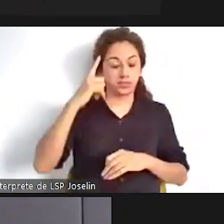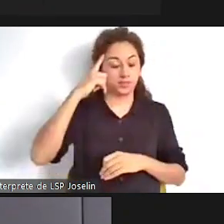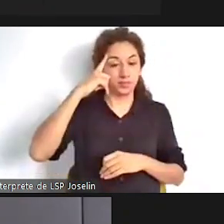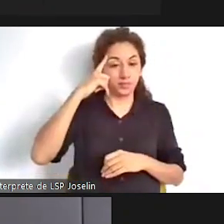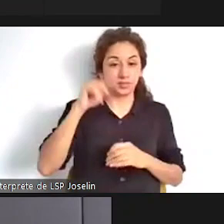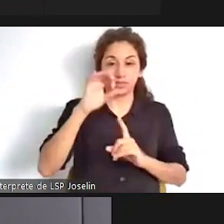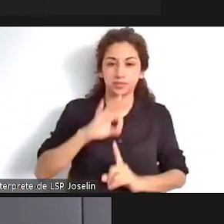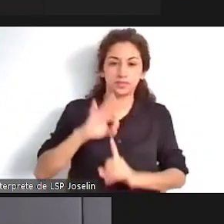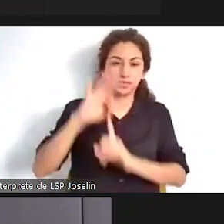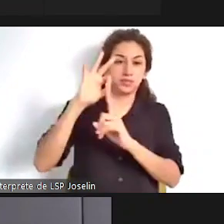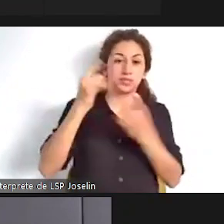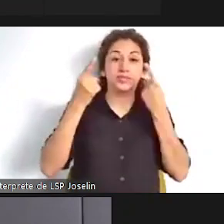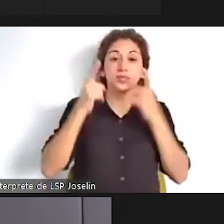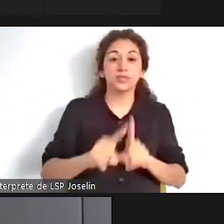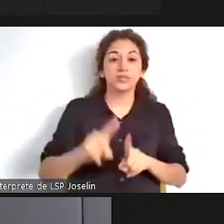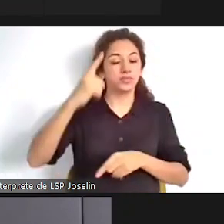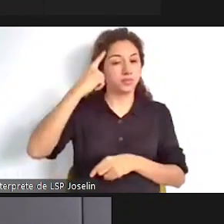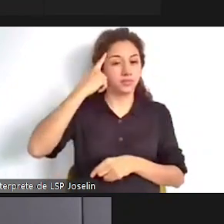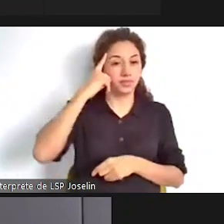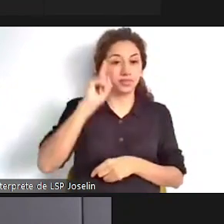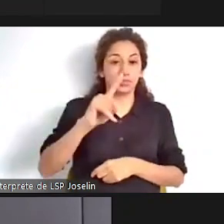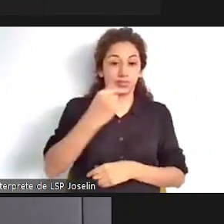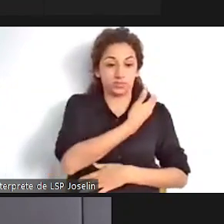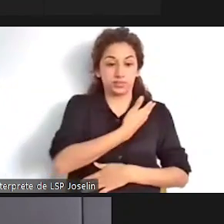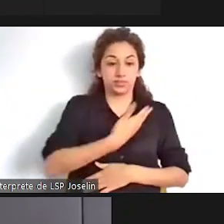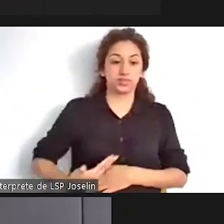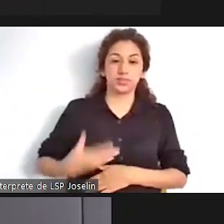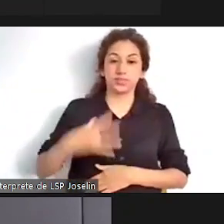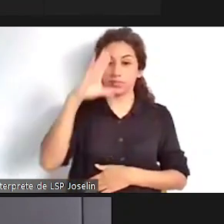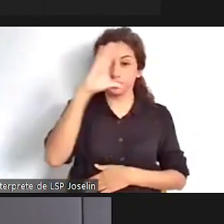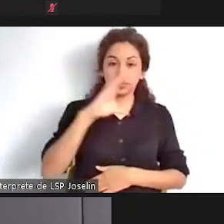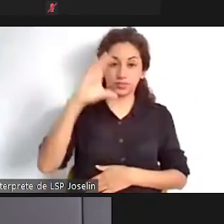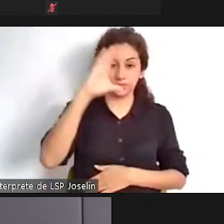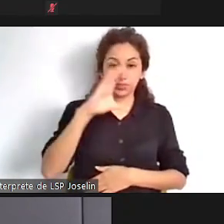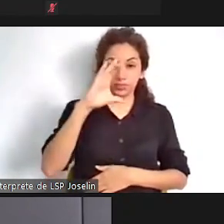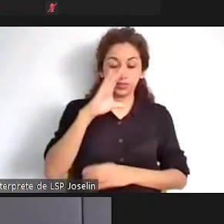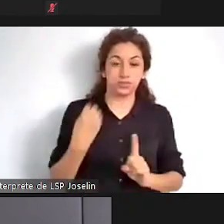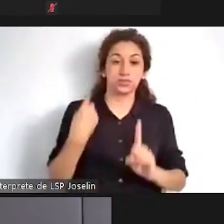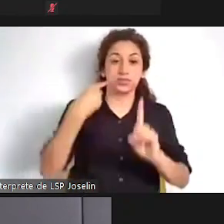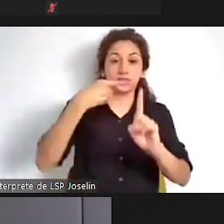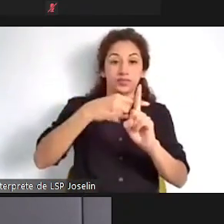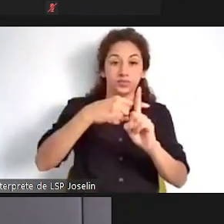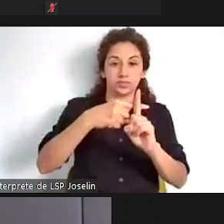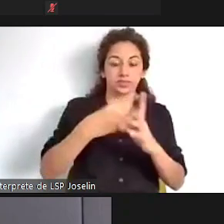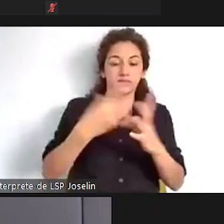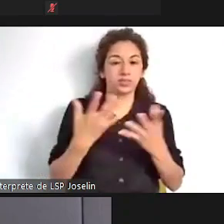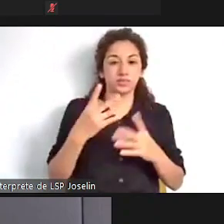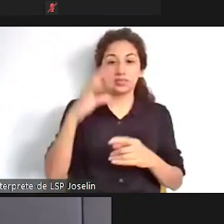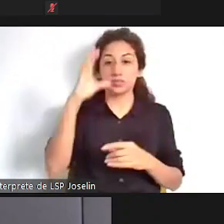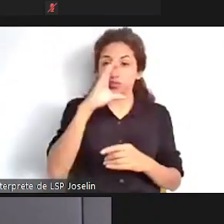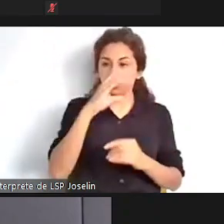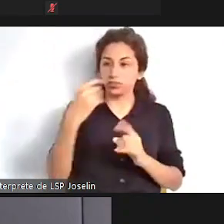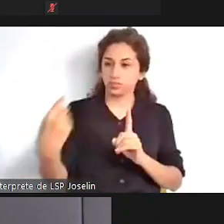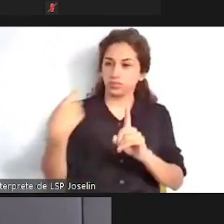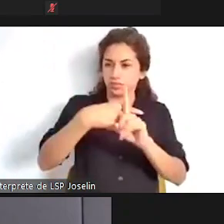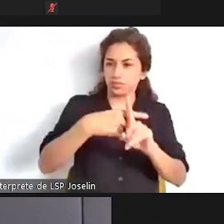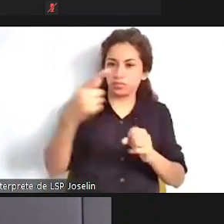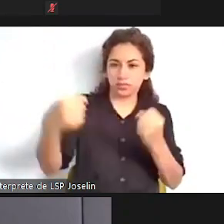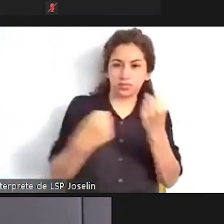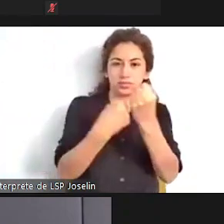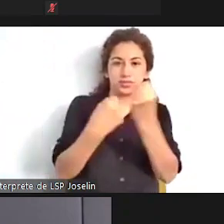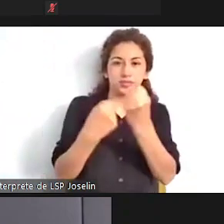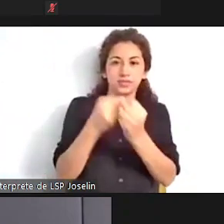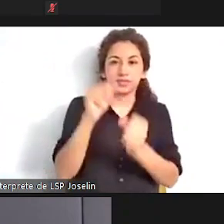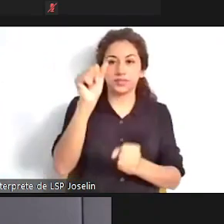all senses so that is fundamental when you think about how a government would seek to add other uh